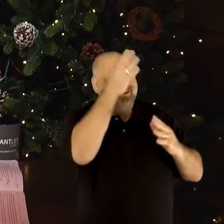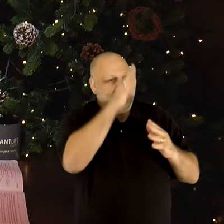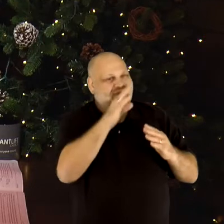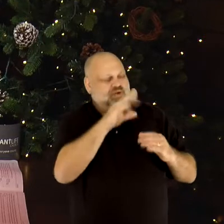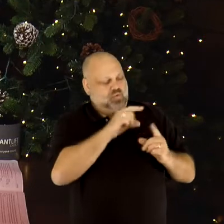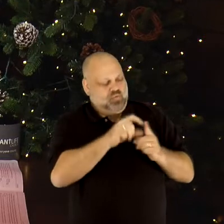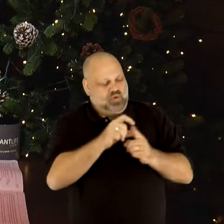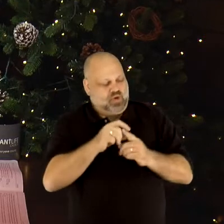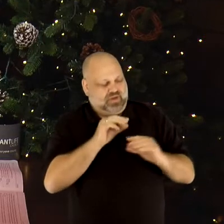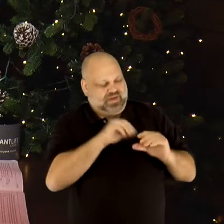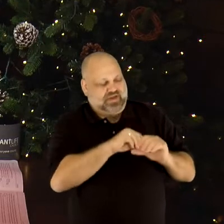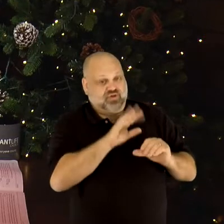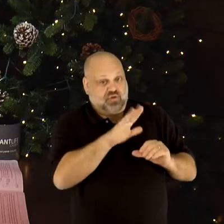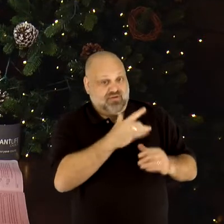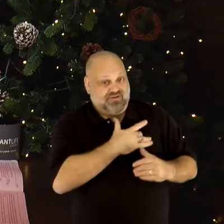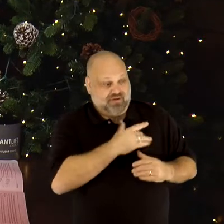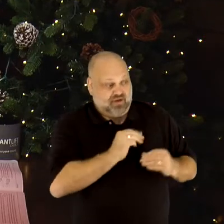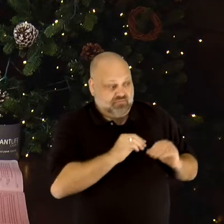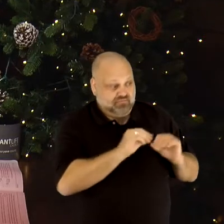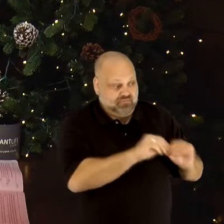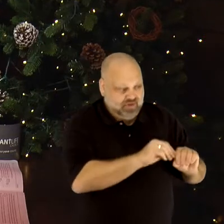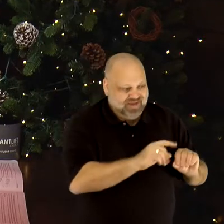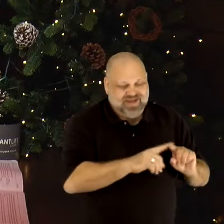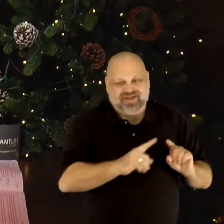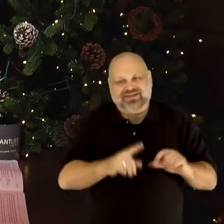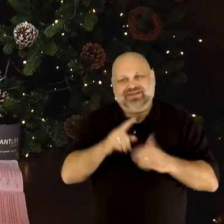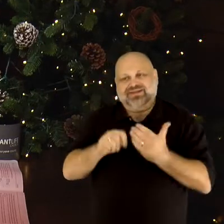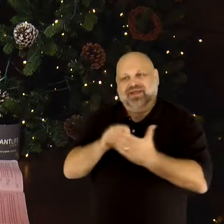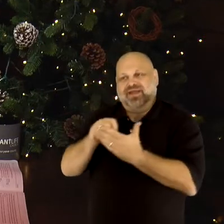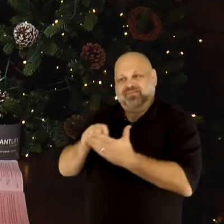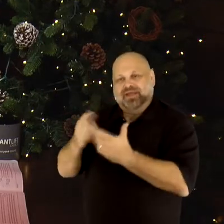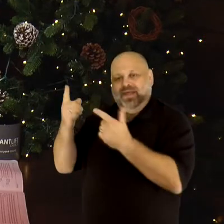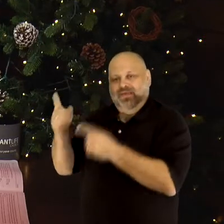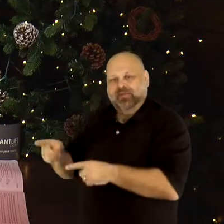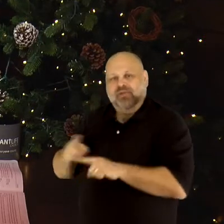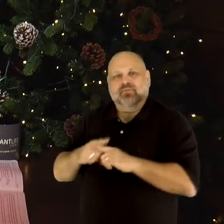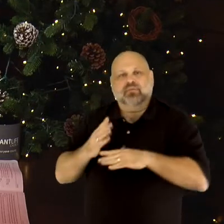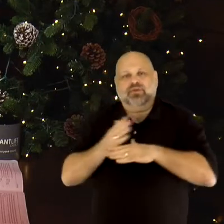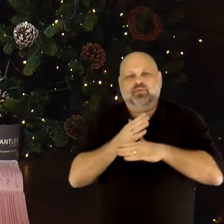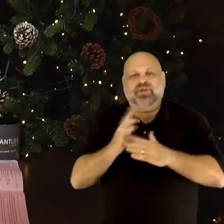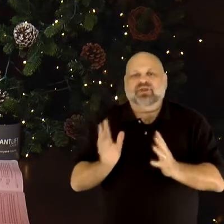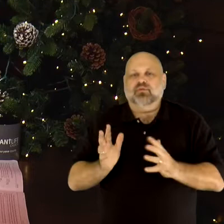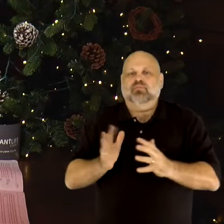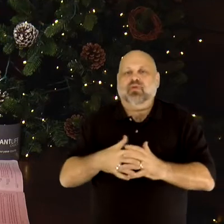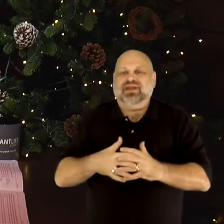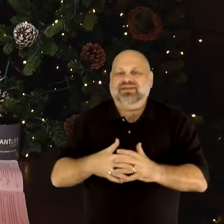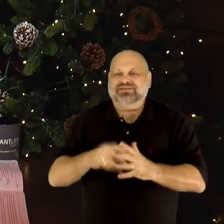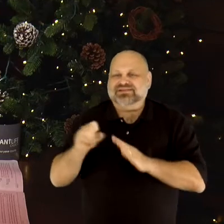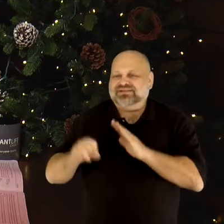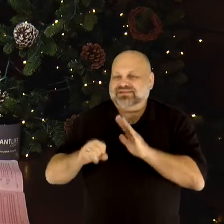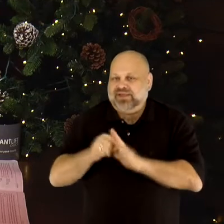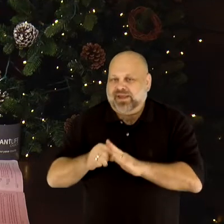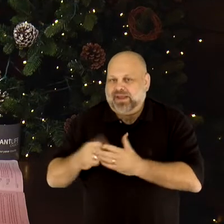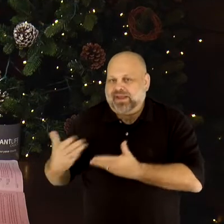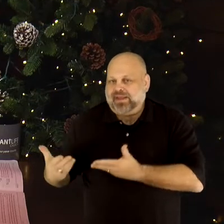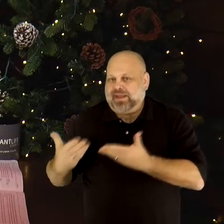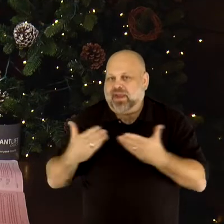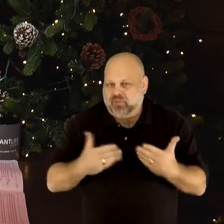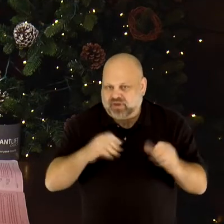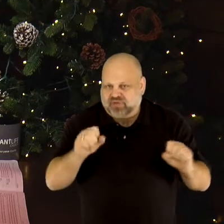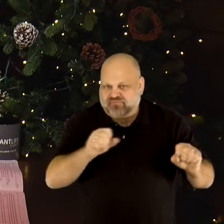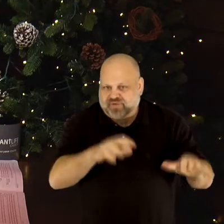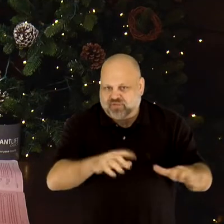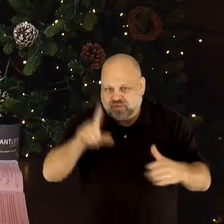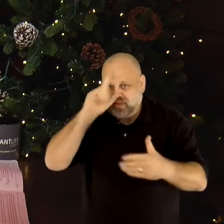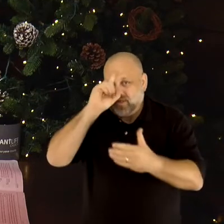a time when that word comes to pass. But in between is the pregnancy season. It's the carrying of the miracle.